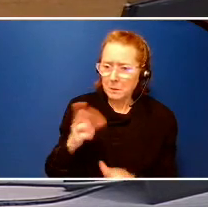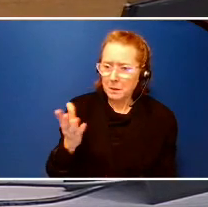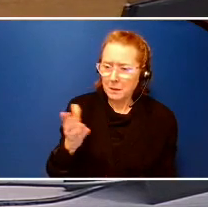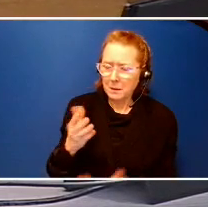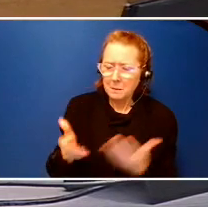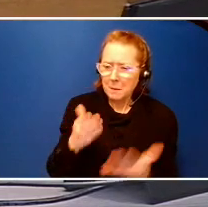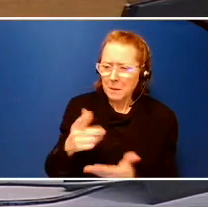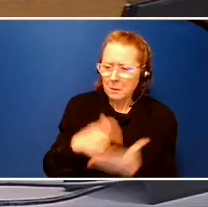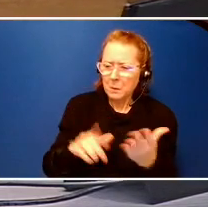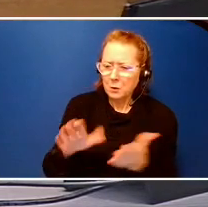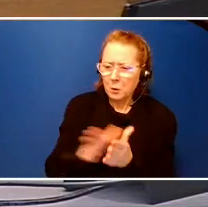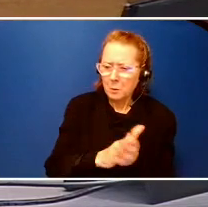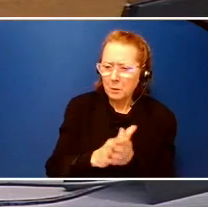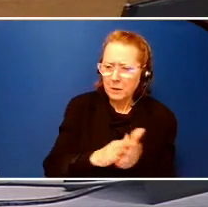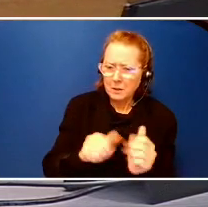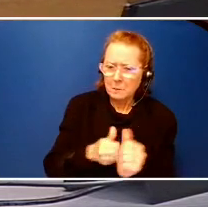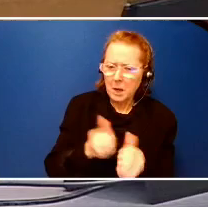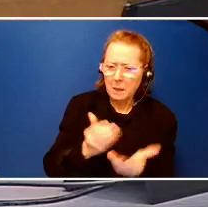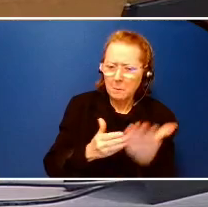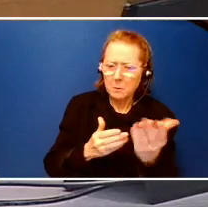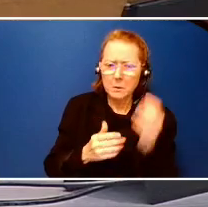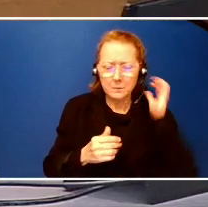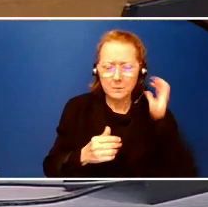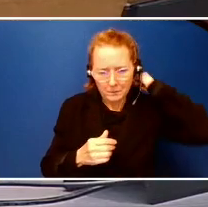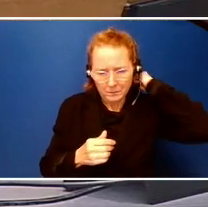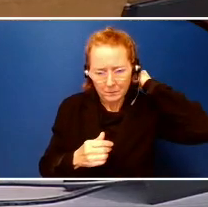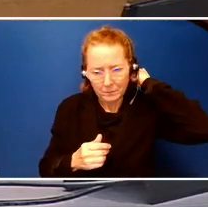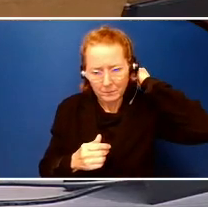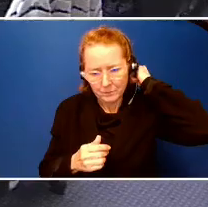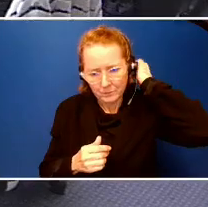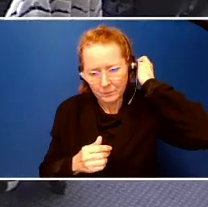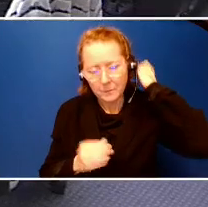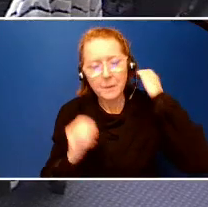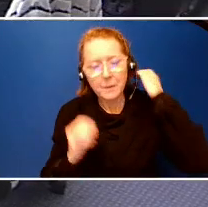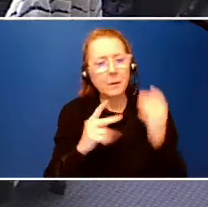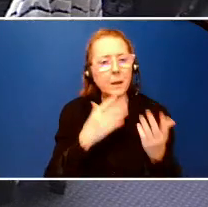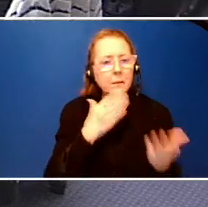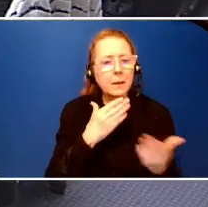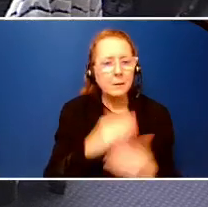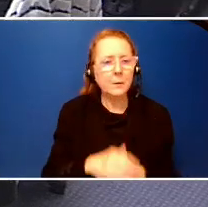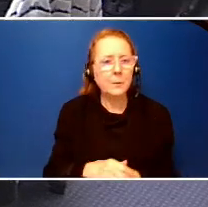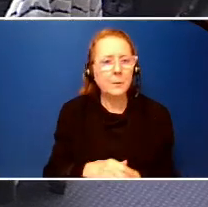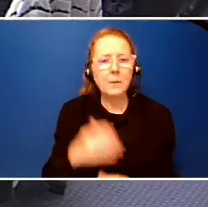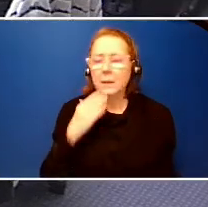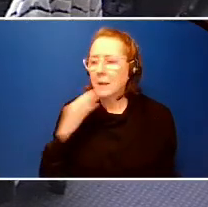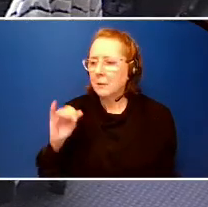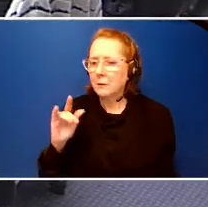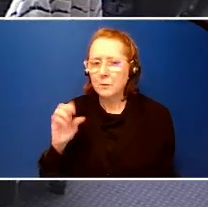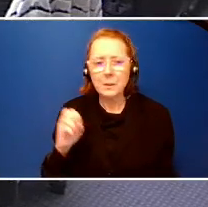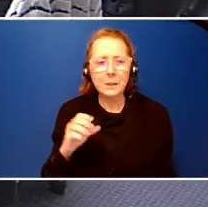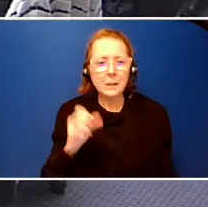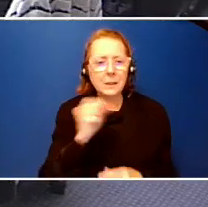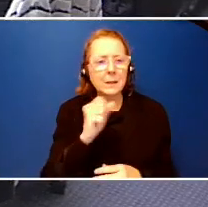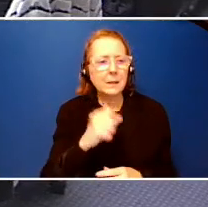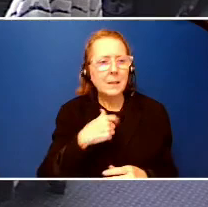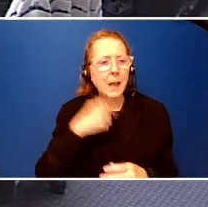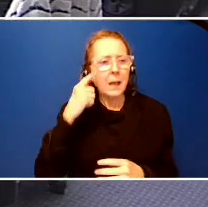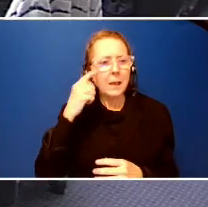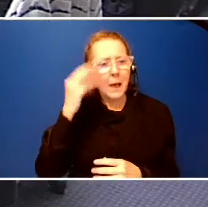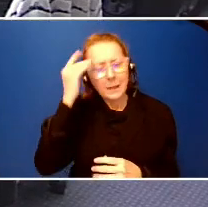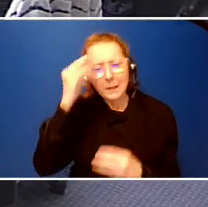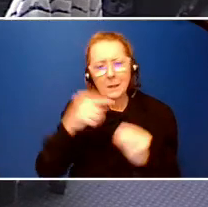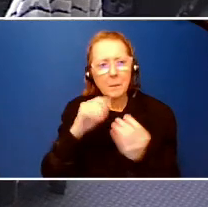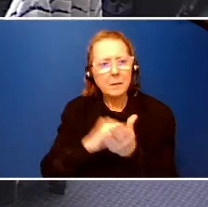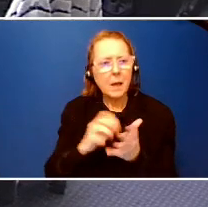what your motivation is behind this motion? Okay. I didn't know if I had. Thank you, Julie. Yes, I think about it a lot, like